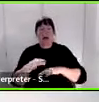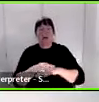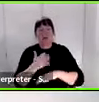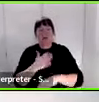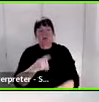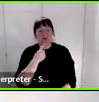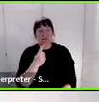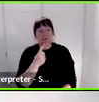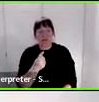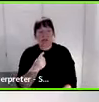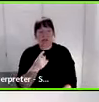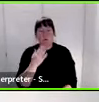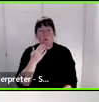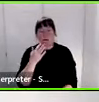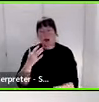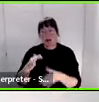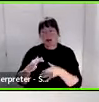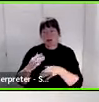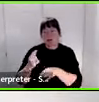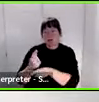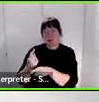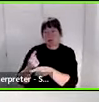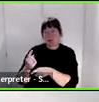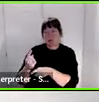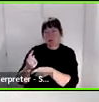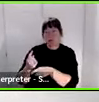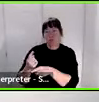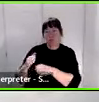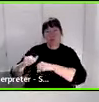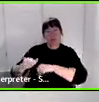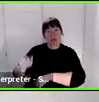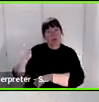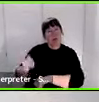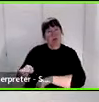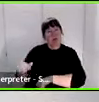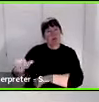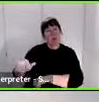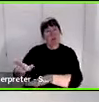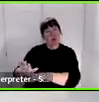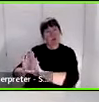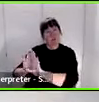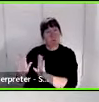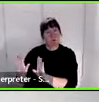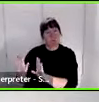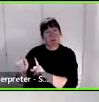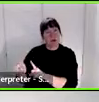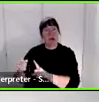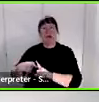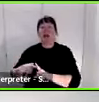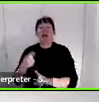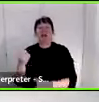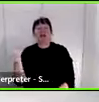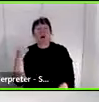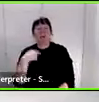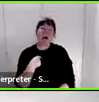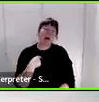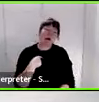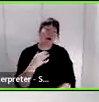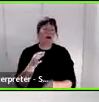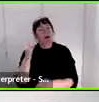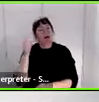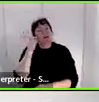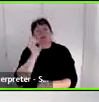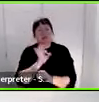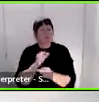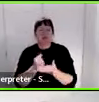did engage with the chair of our local board, his response to me was, I don't think the community would support spending